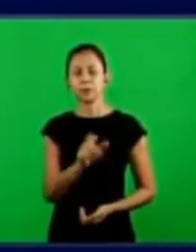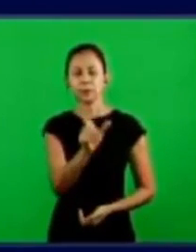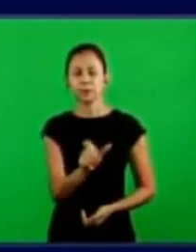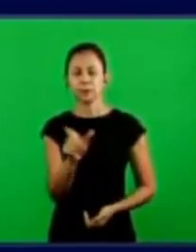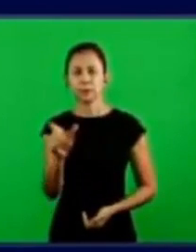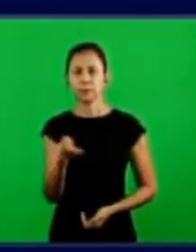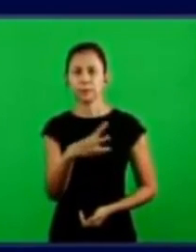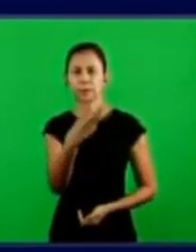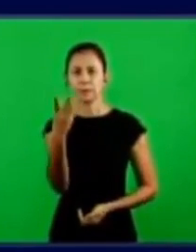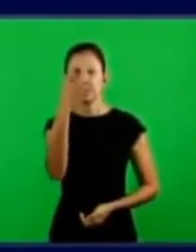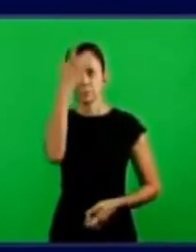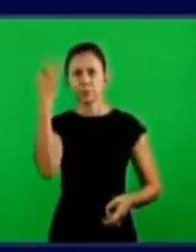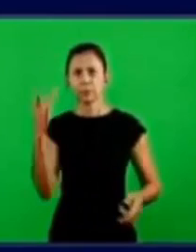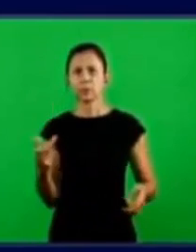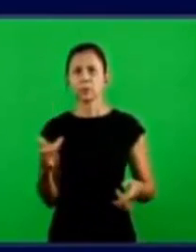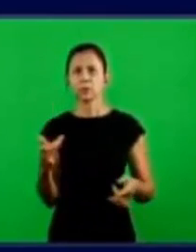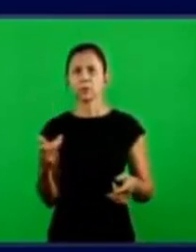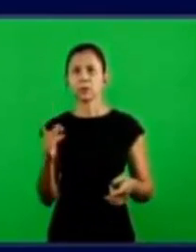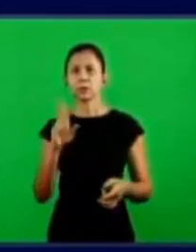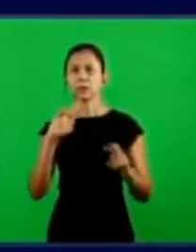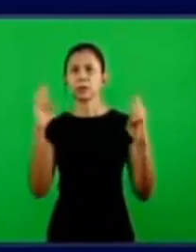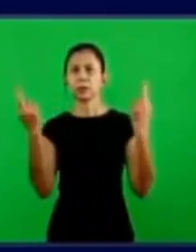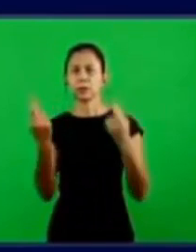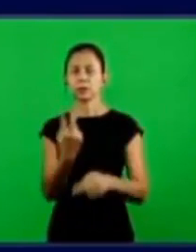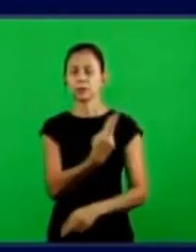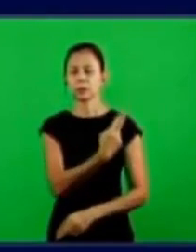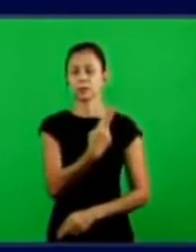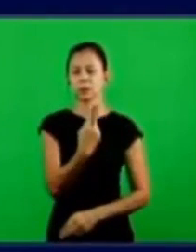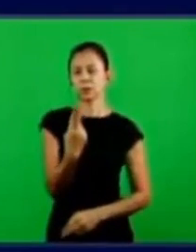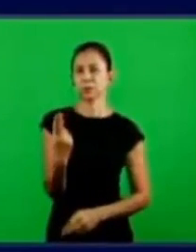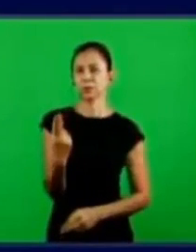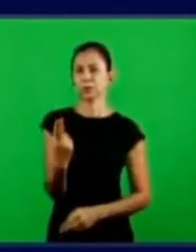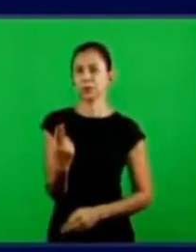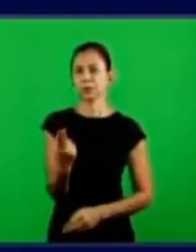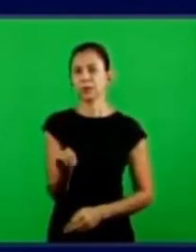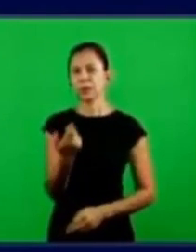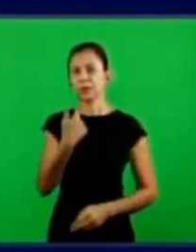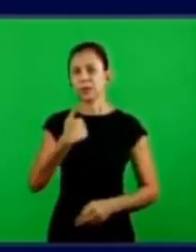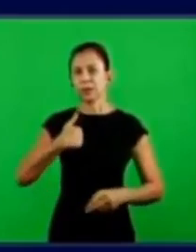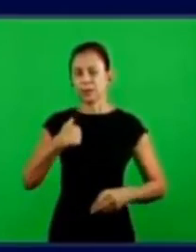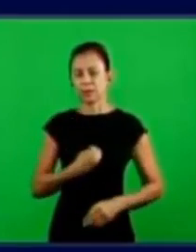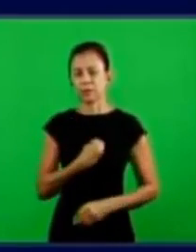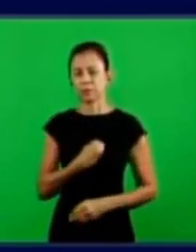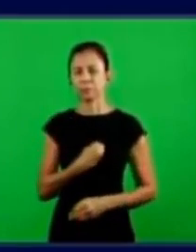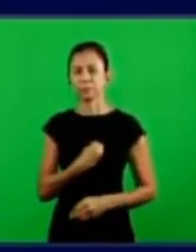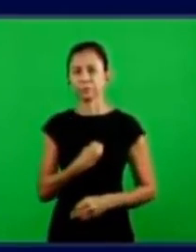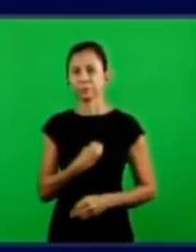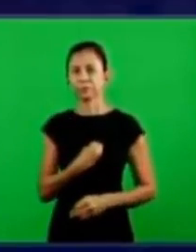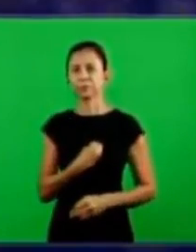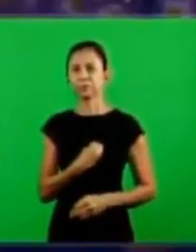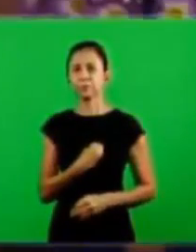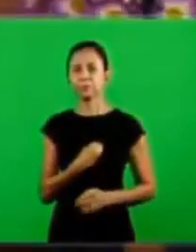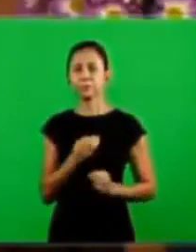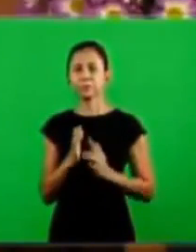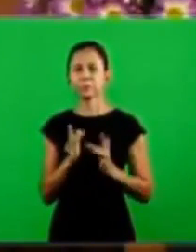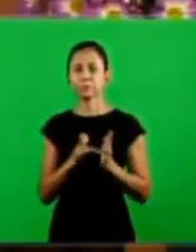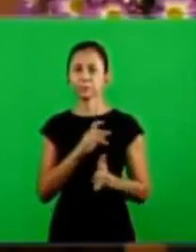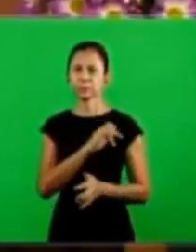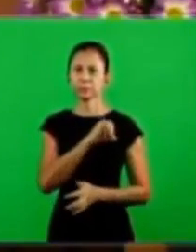gathered together in my name, I am there in the midst of them." Amen.